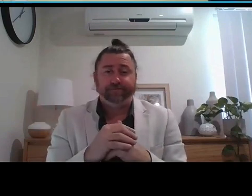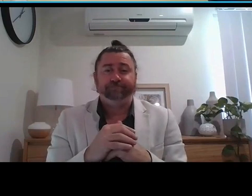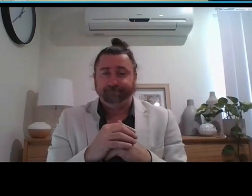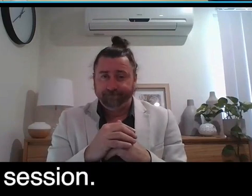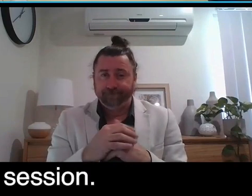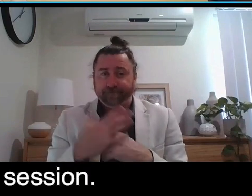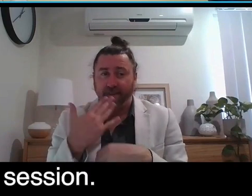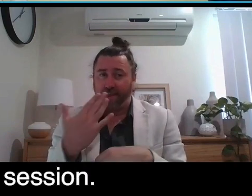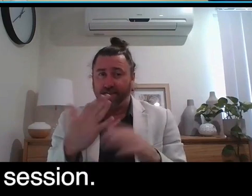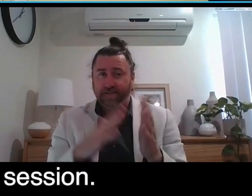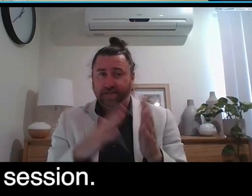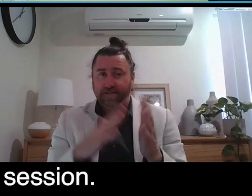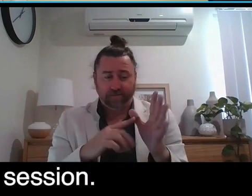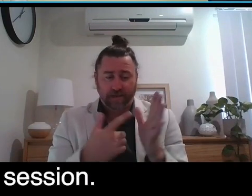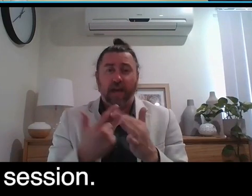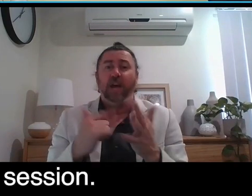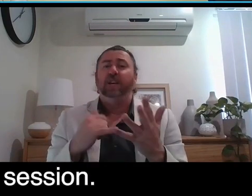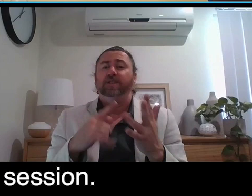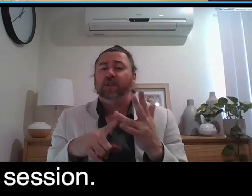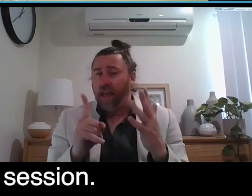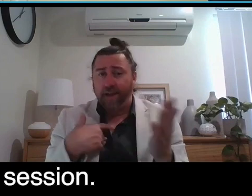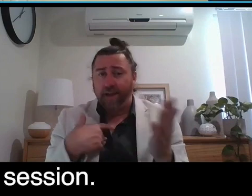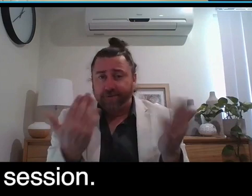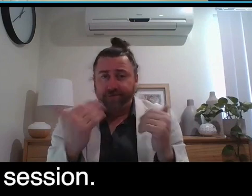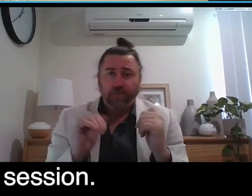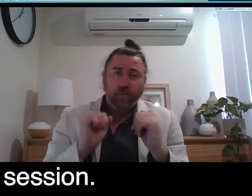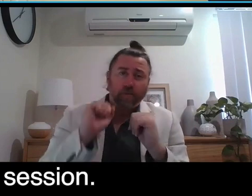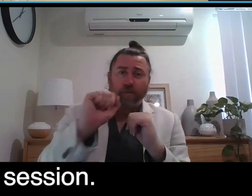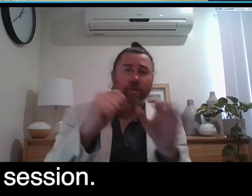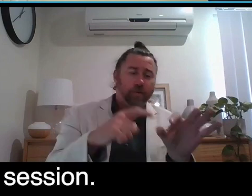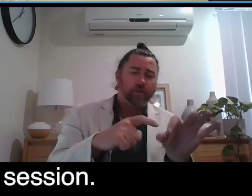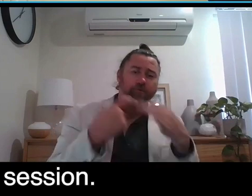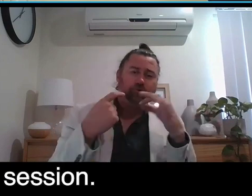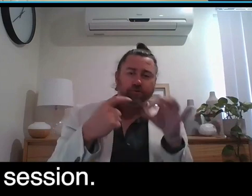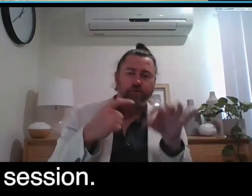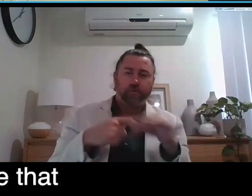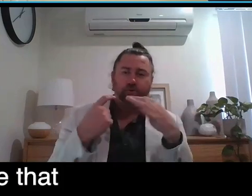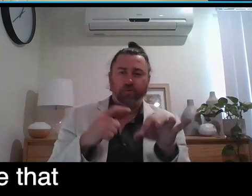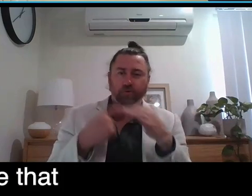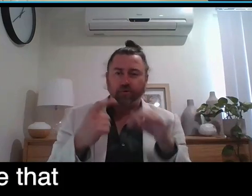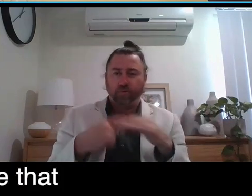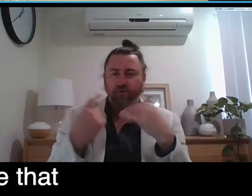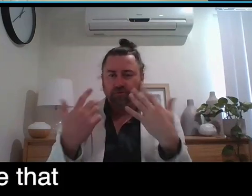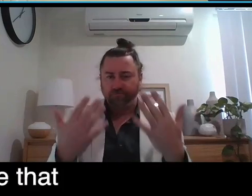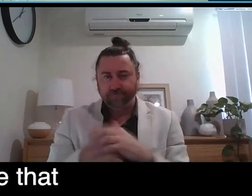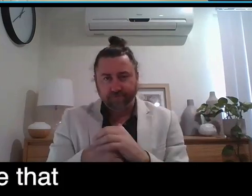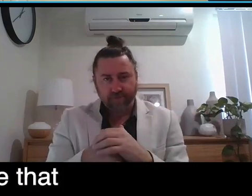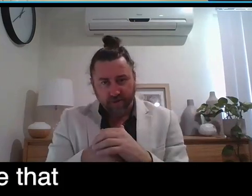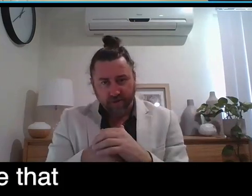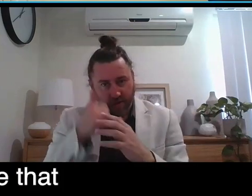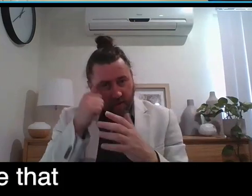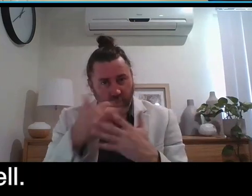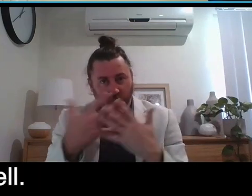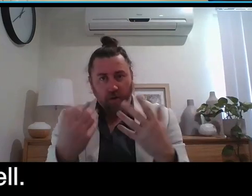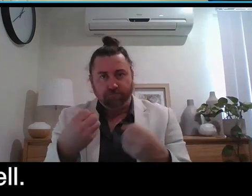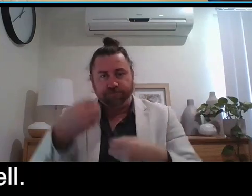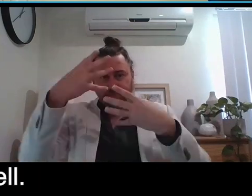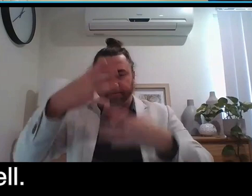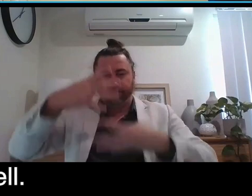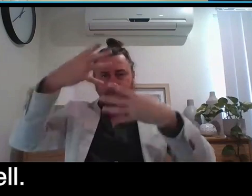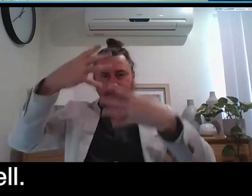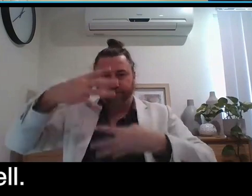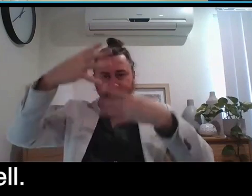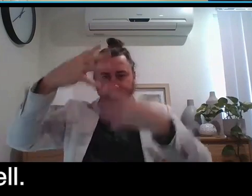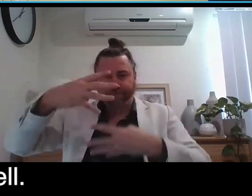Thank you, Mark. So look, we might jump into the question and answer session. We've had a lot channeling through, and I can see that